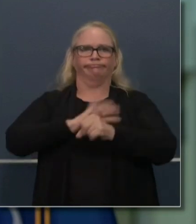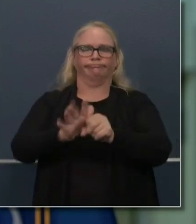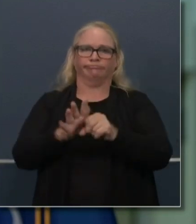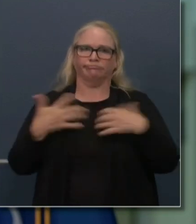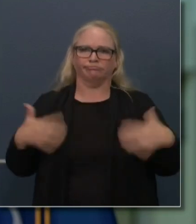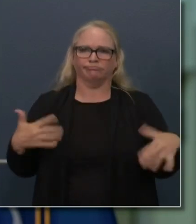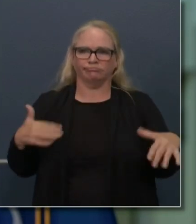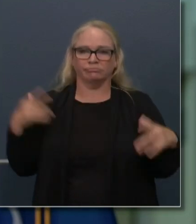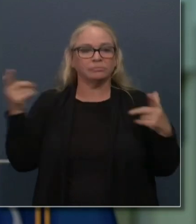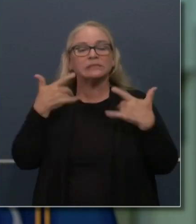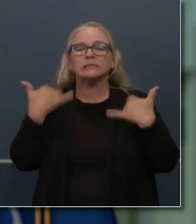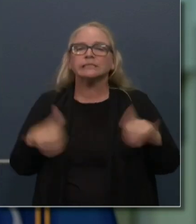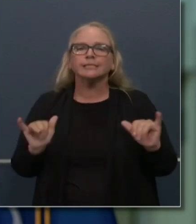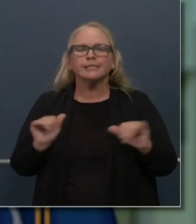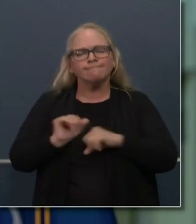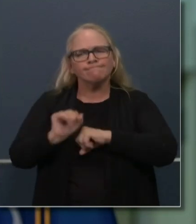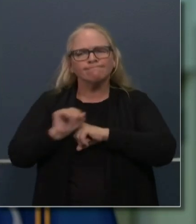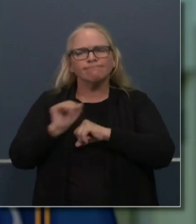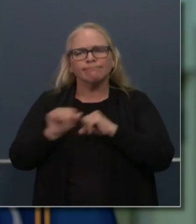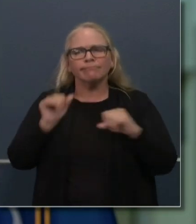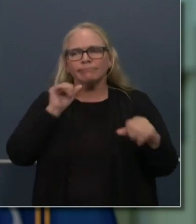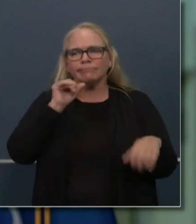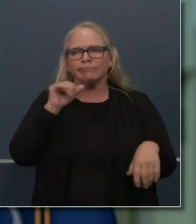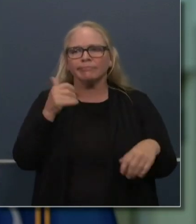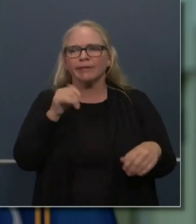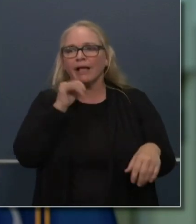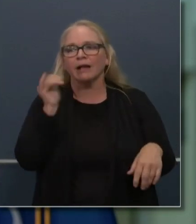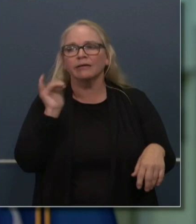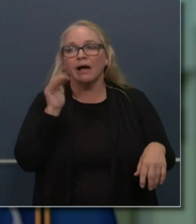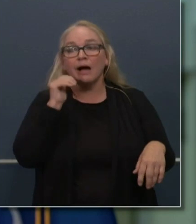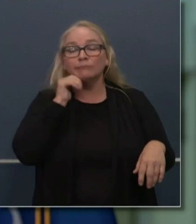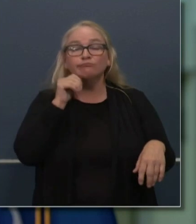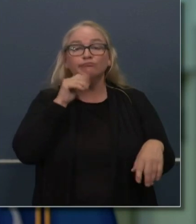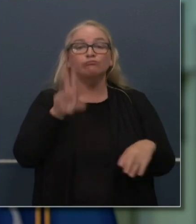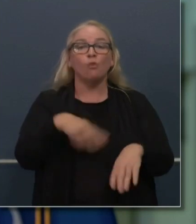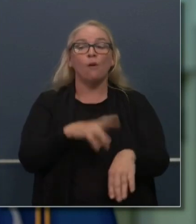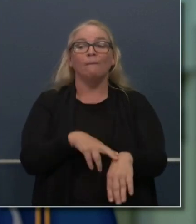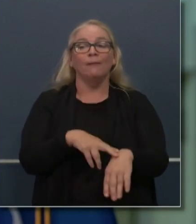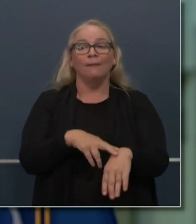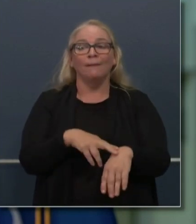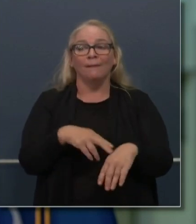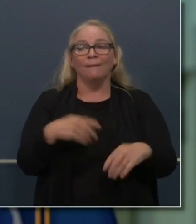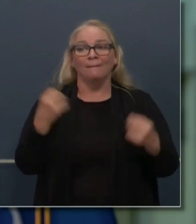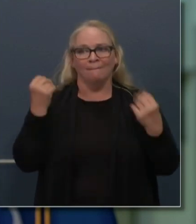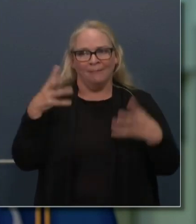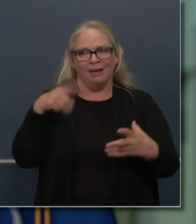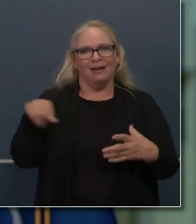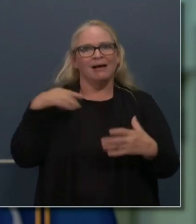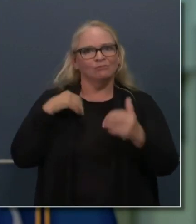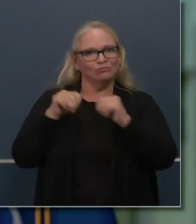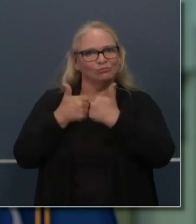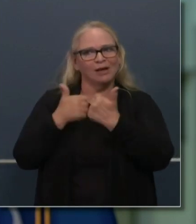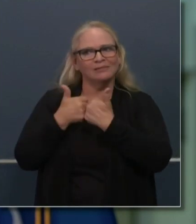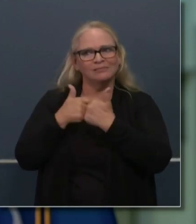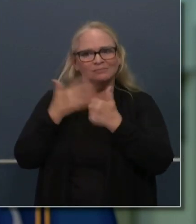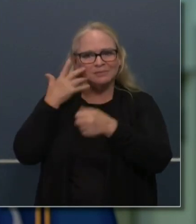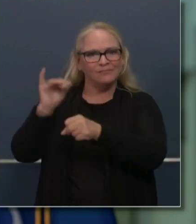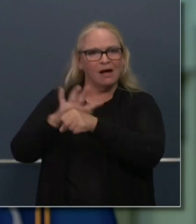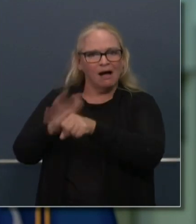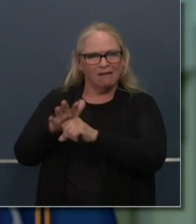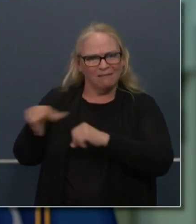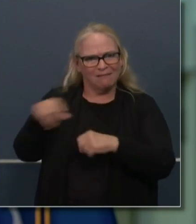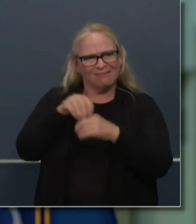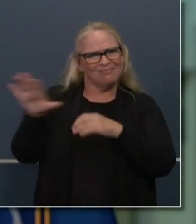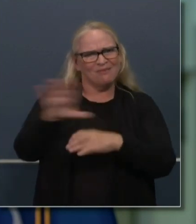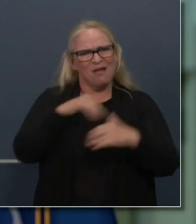are not in a traditional legislative session. I know how pressure-inducing that is and challenging that is for them. And I